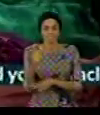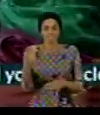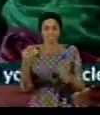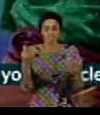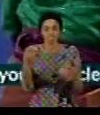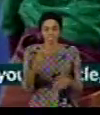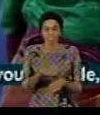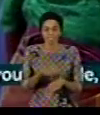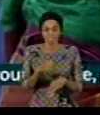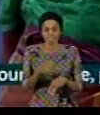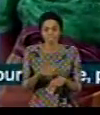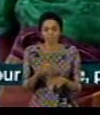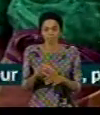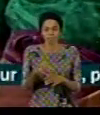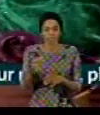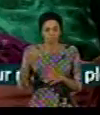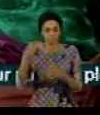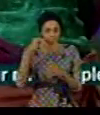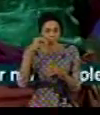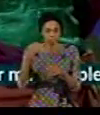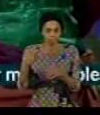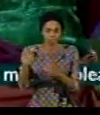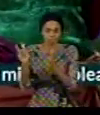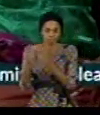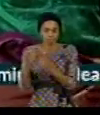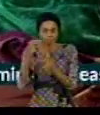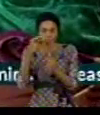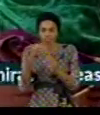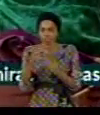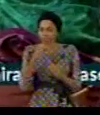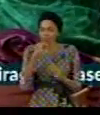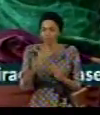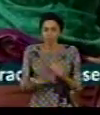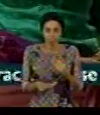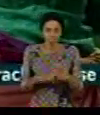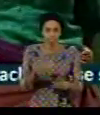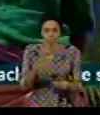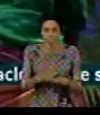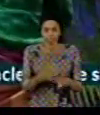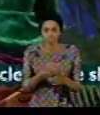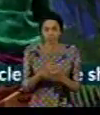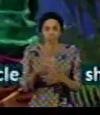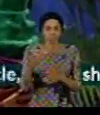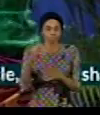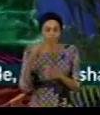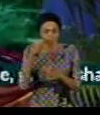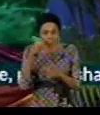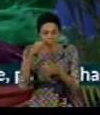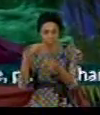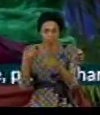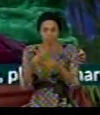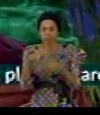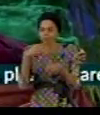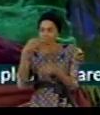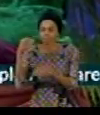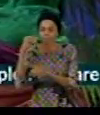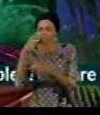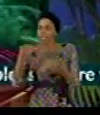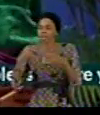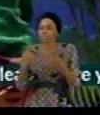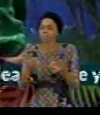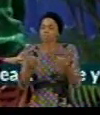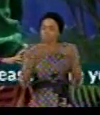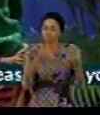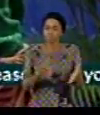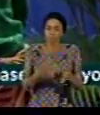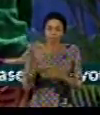her there. She was telling me that she cannot walk. And I said, how can you come to this place? People are receiving their miracle. And you just